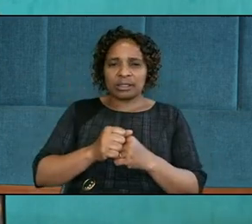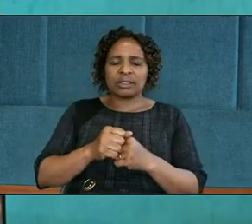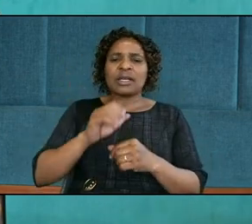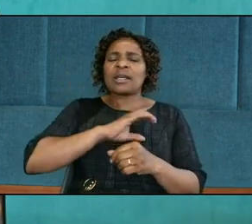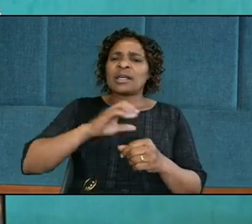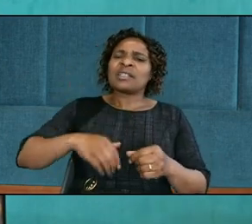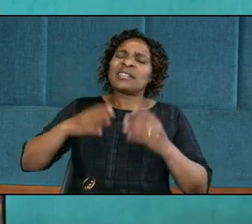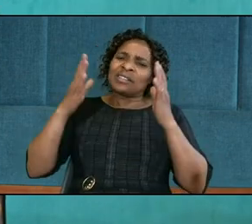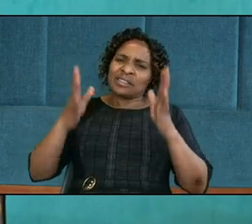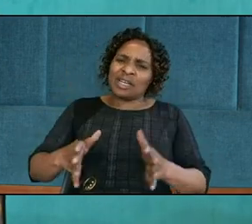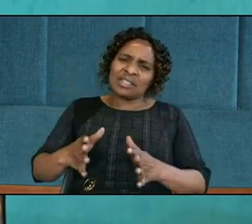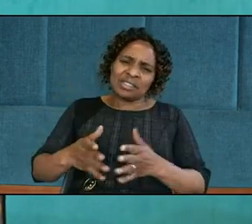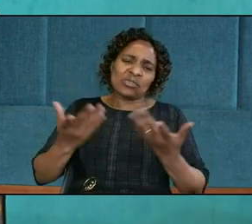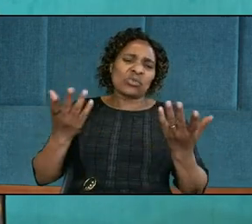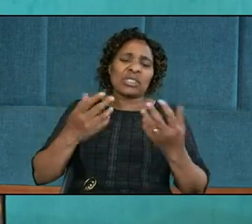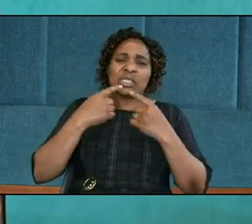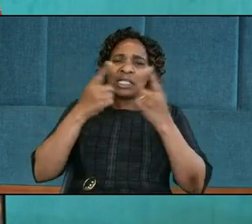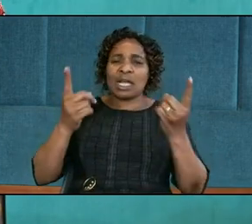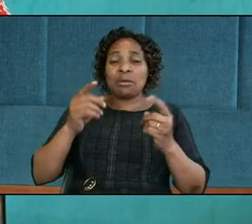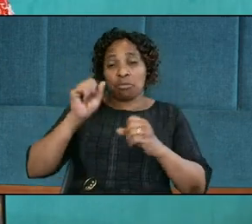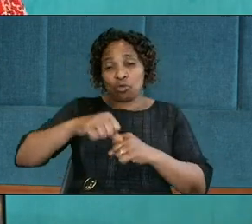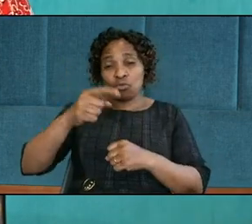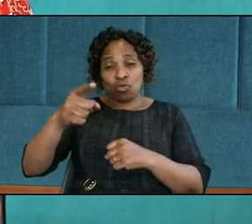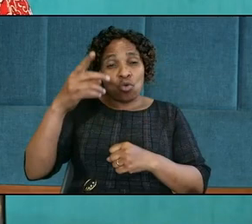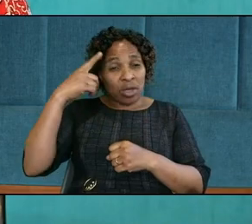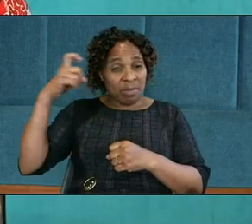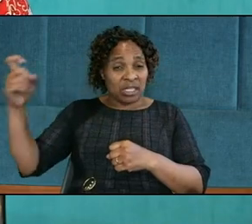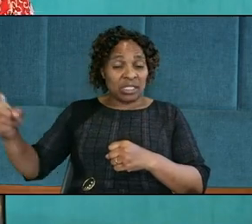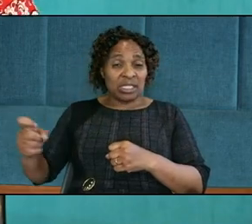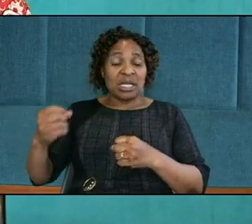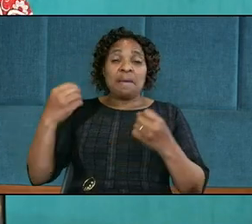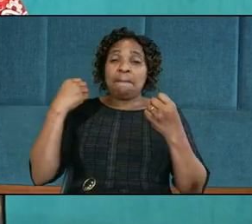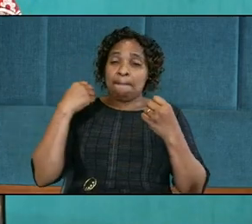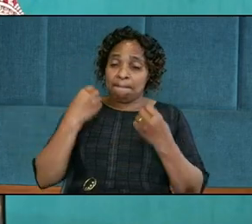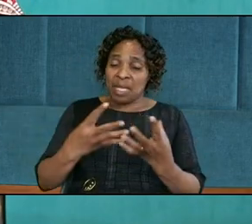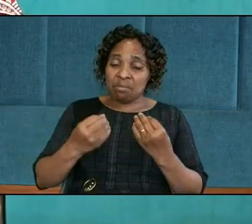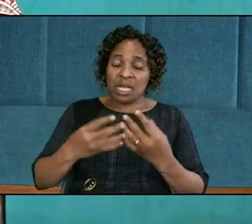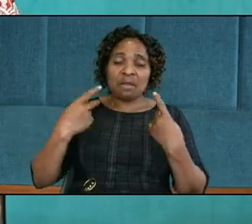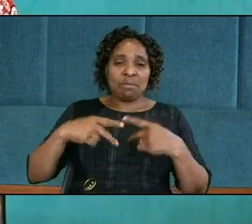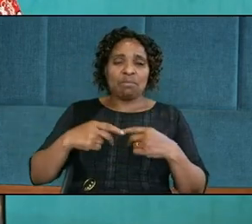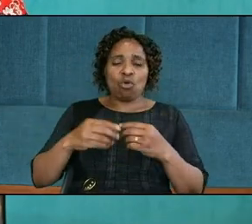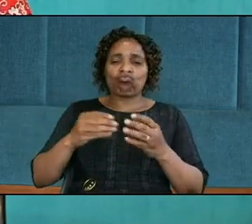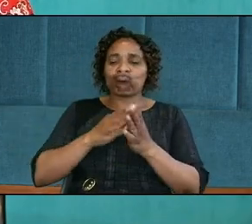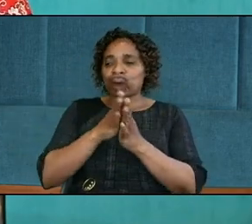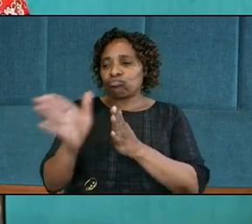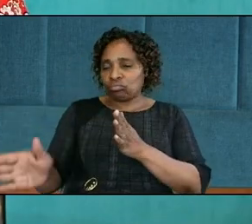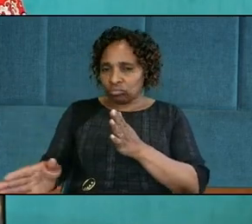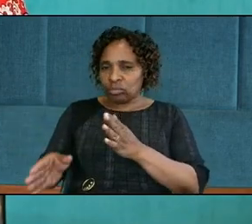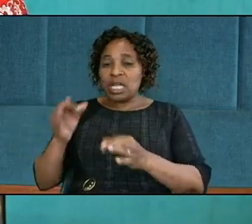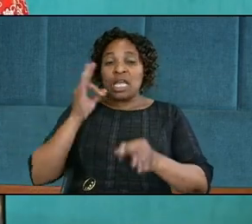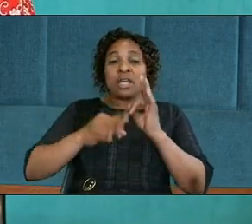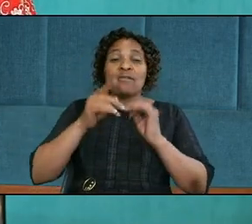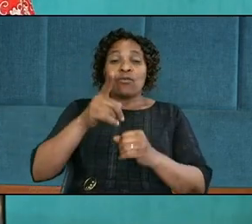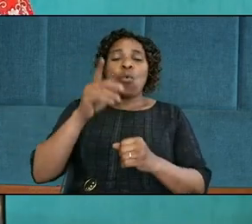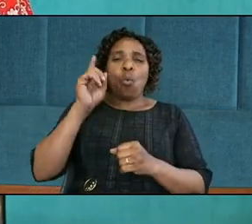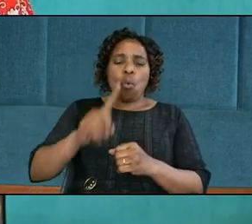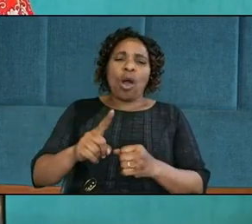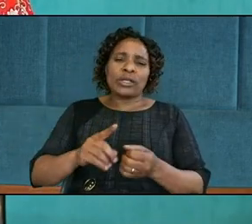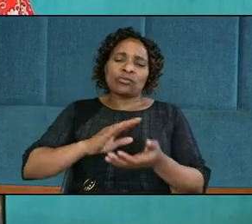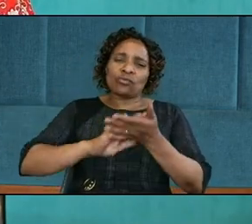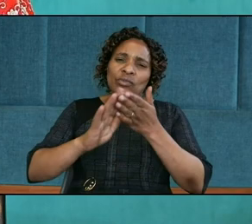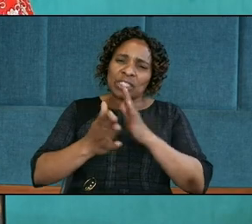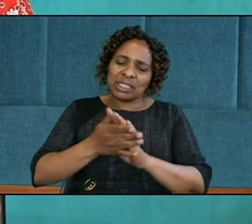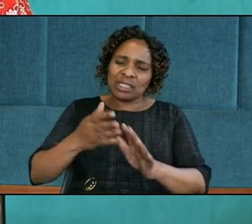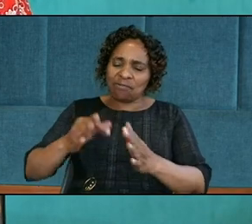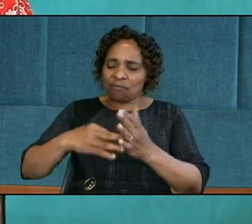can imagine that the number of people that you're bound to lead astray if, you know, once you have confessed, you